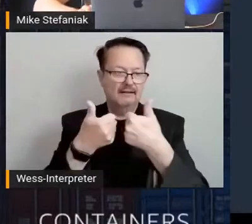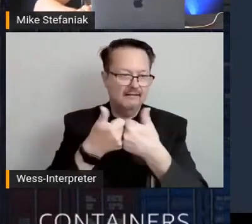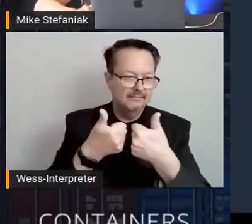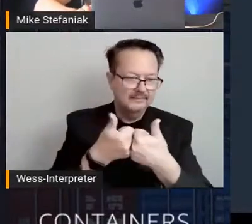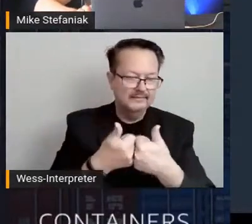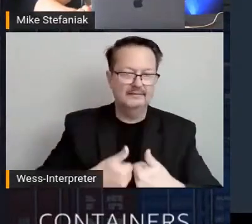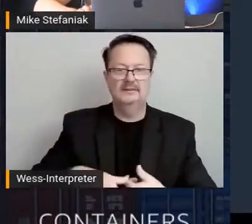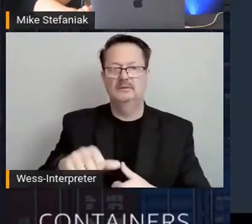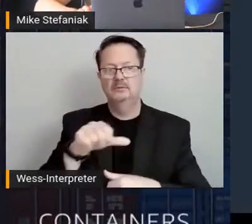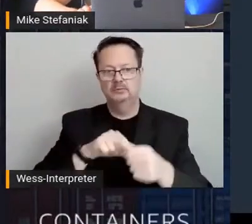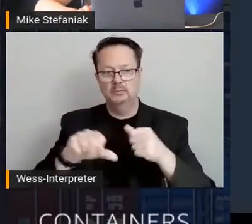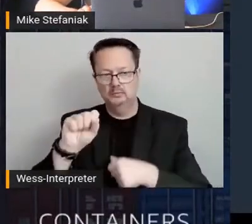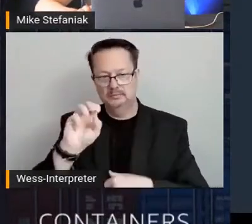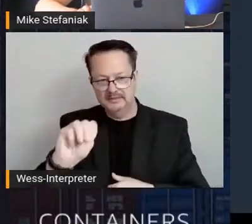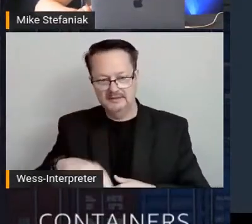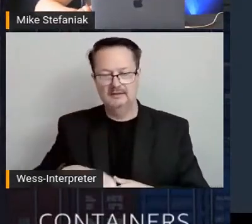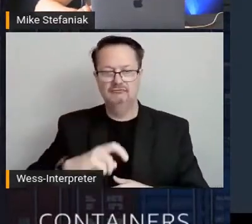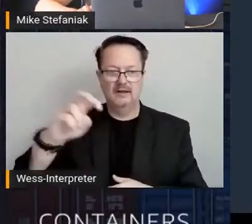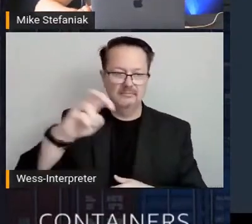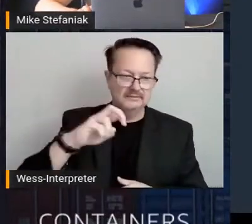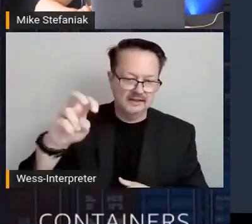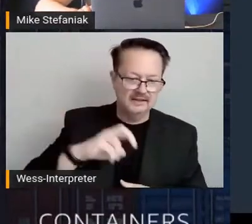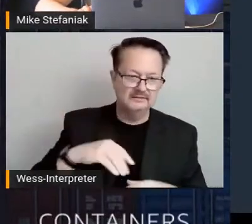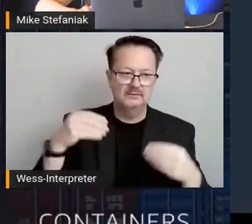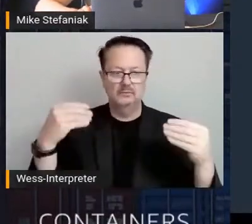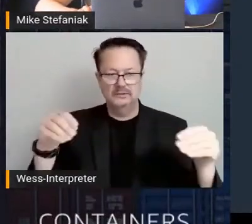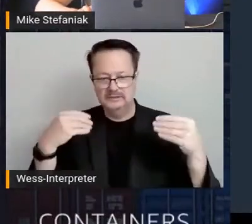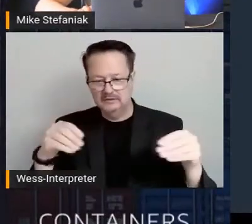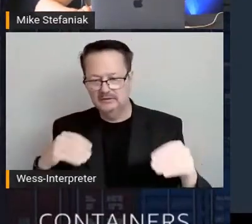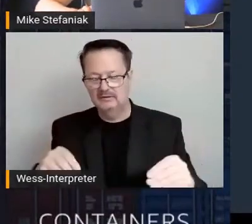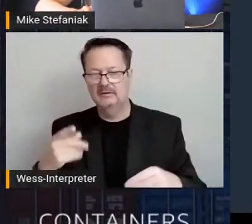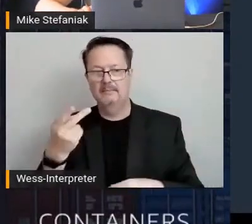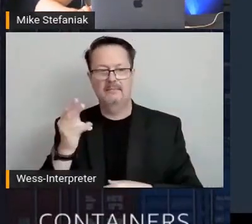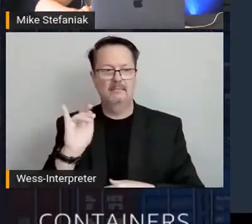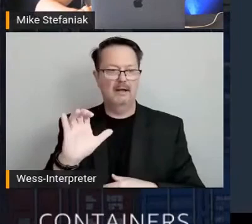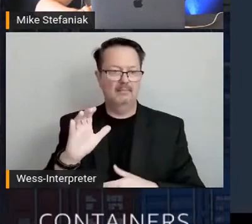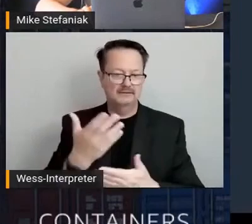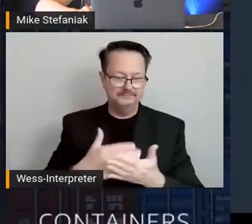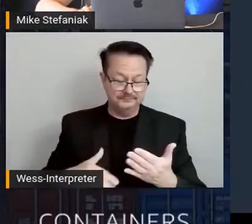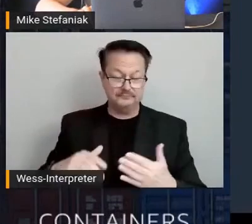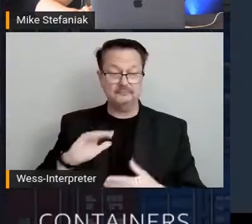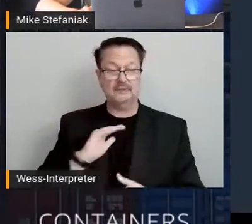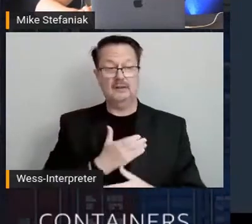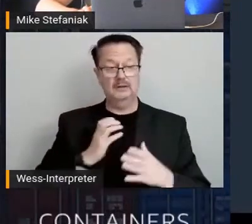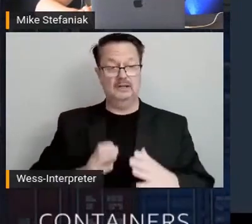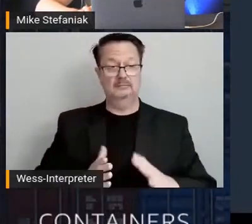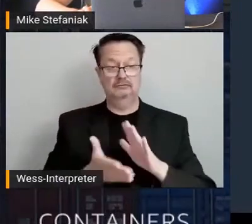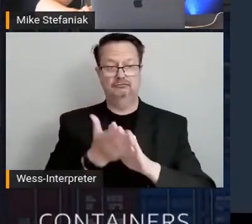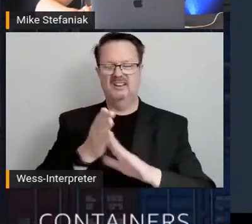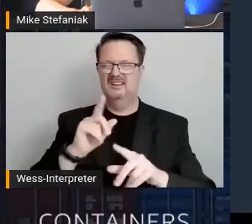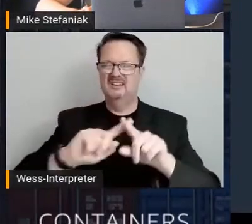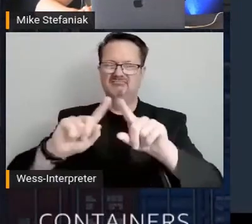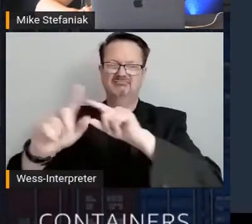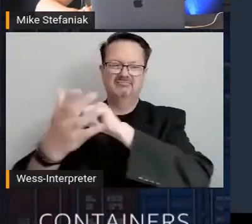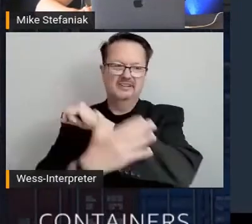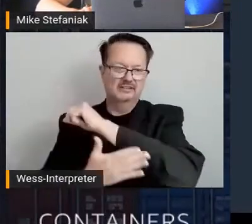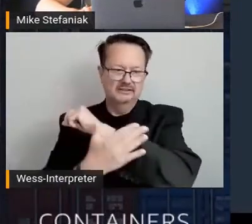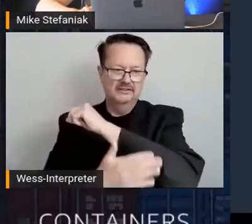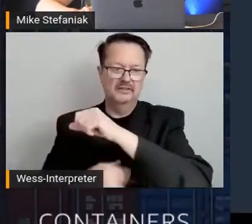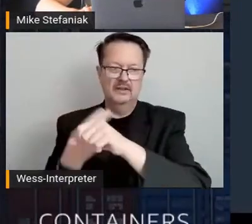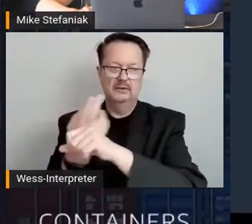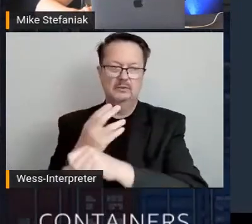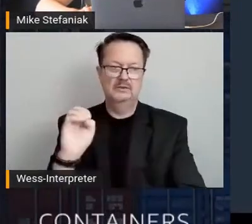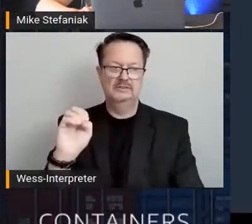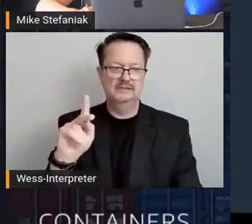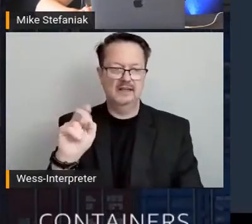media, transportation, retail, public sector. Our customers run EKS in every country, and they use EKS to